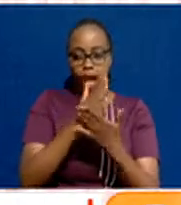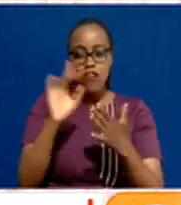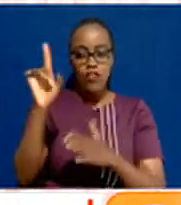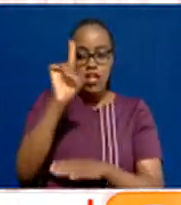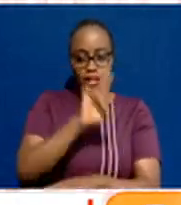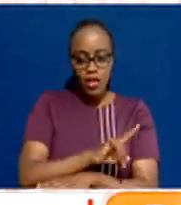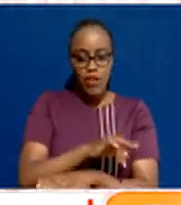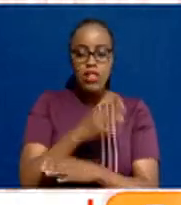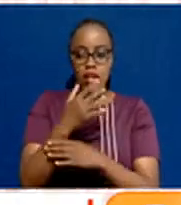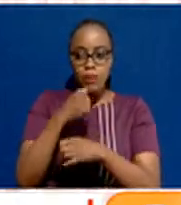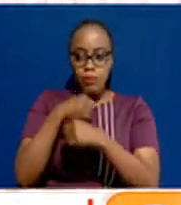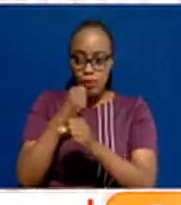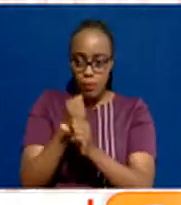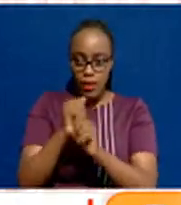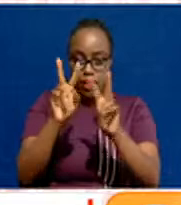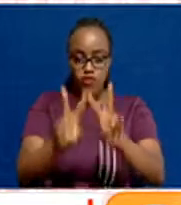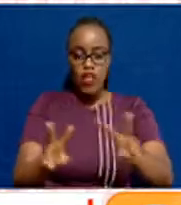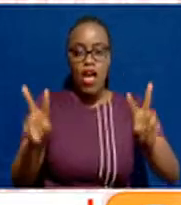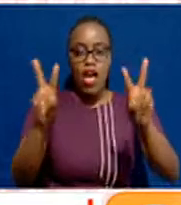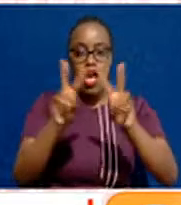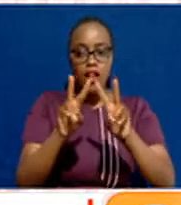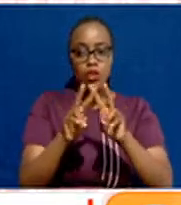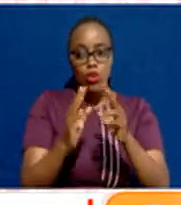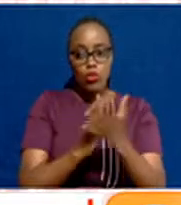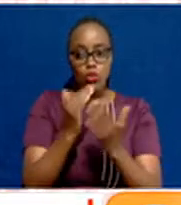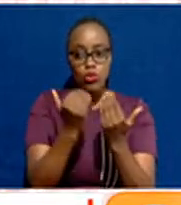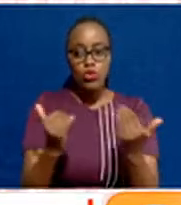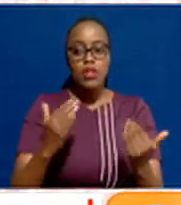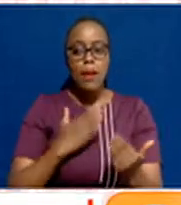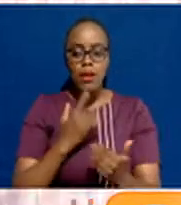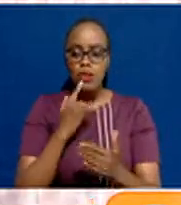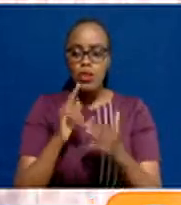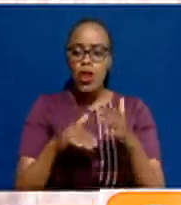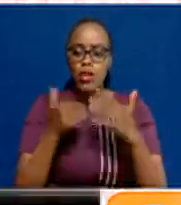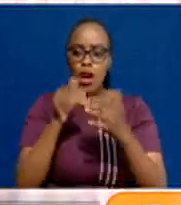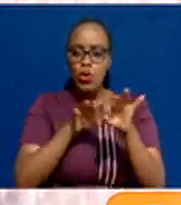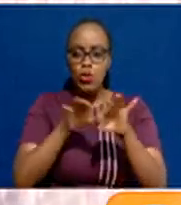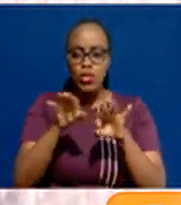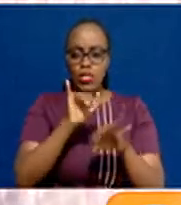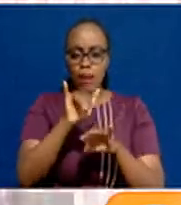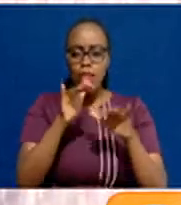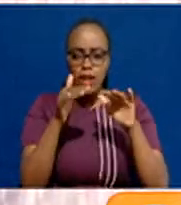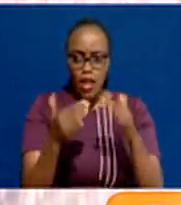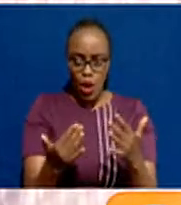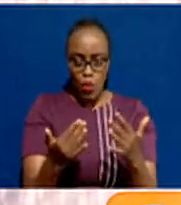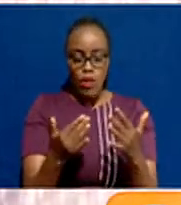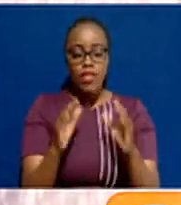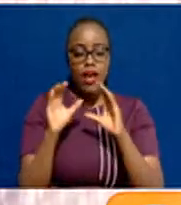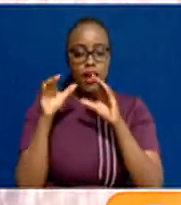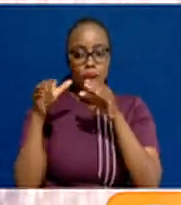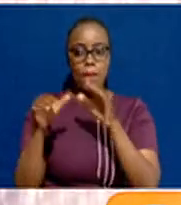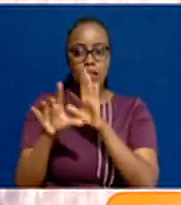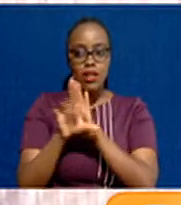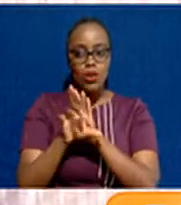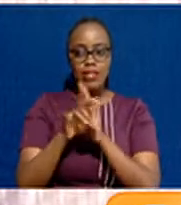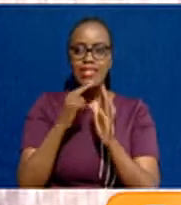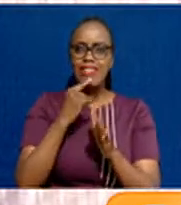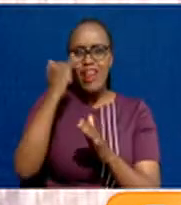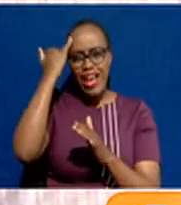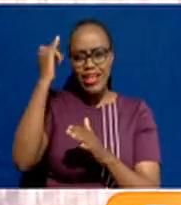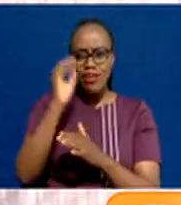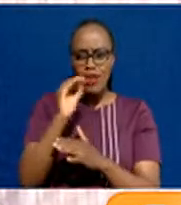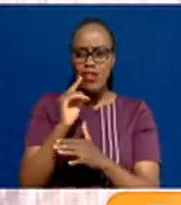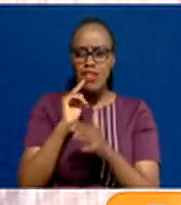just creating values in my children. So I told her, how would you describe that in corporate lingo? She's like, I don't know. I told her,